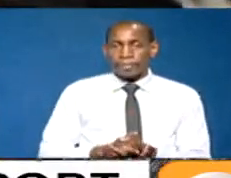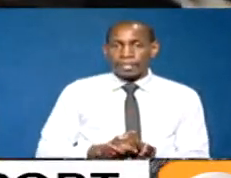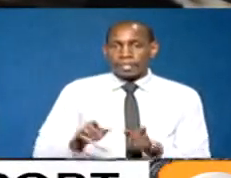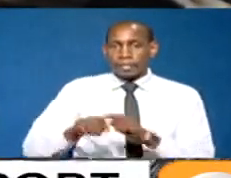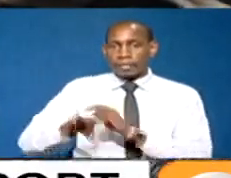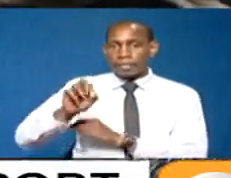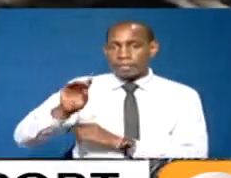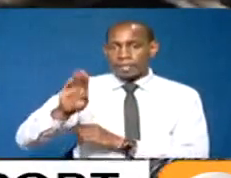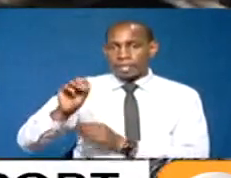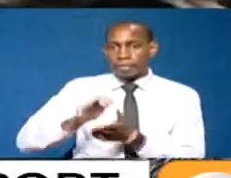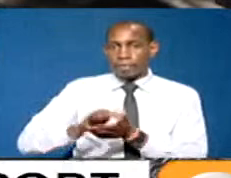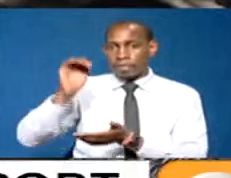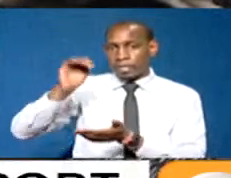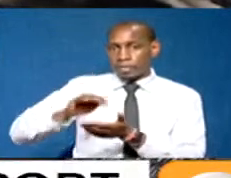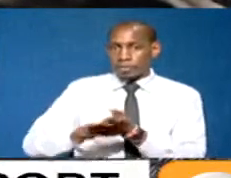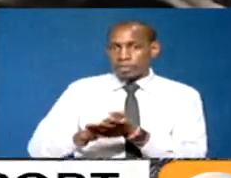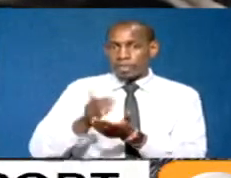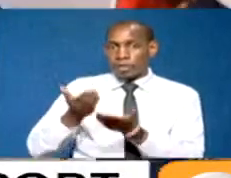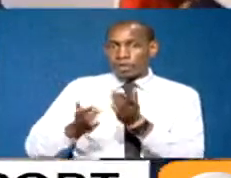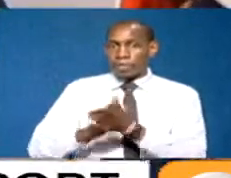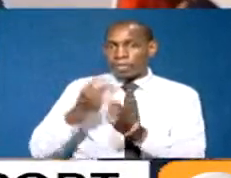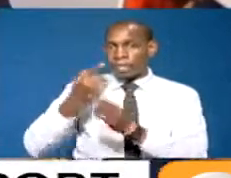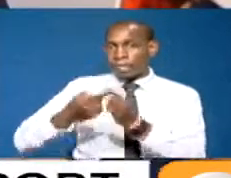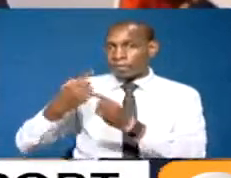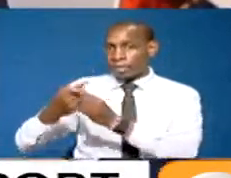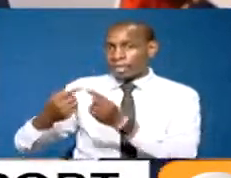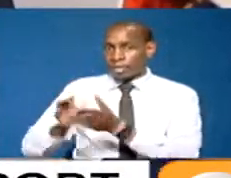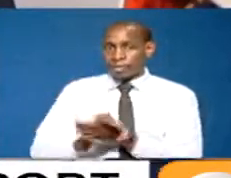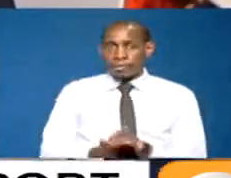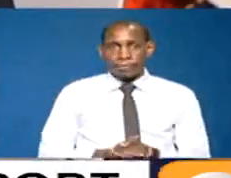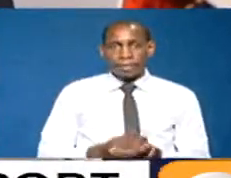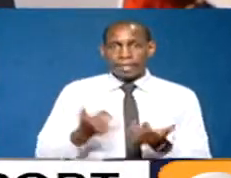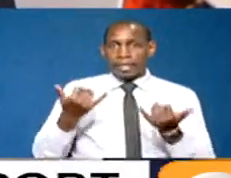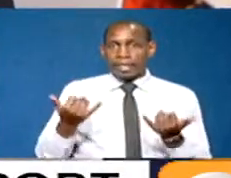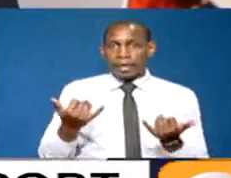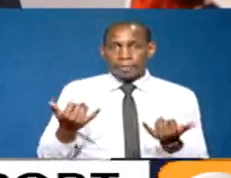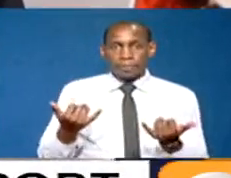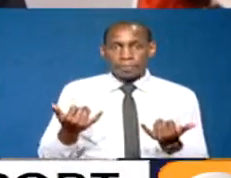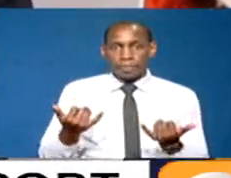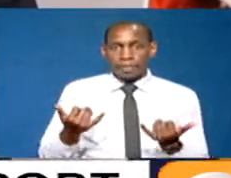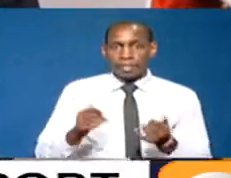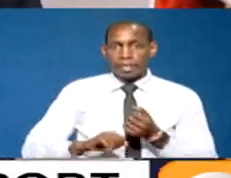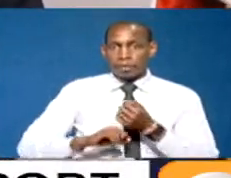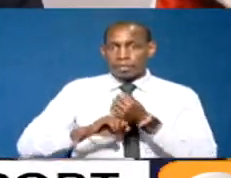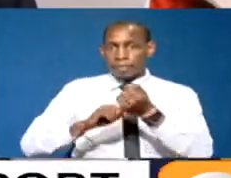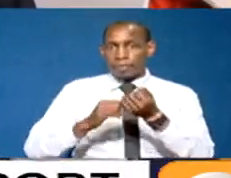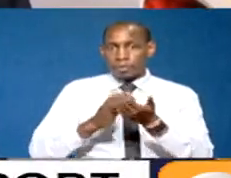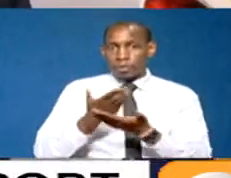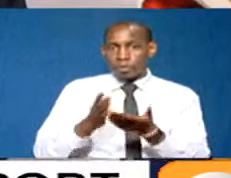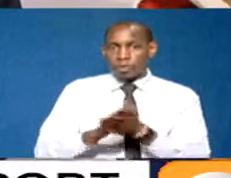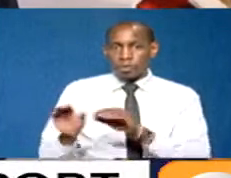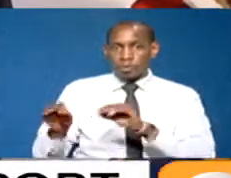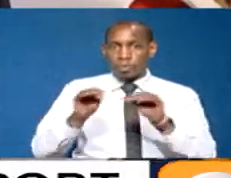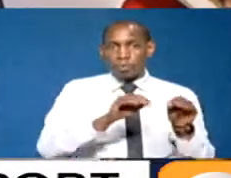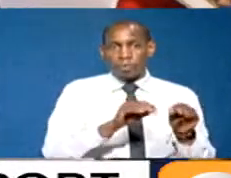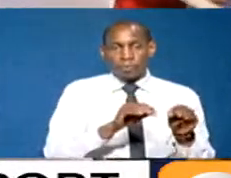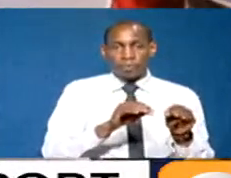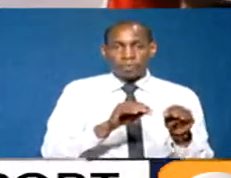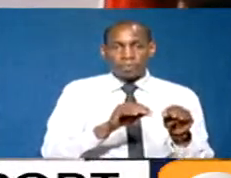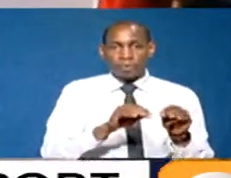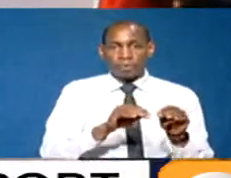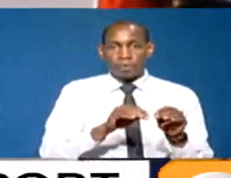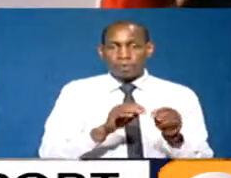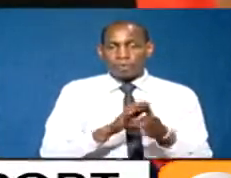by 45% when compared year on year. This was not only facilitated through the migration to remote